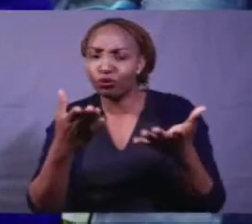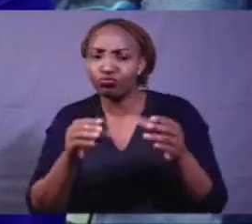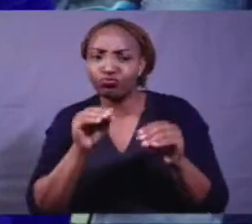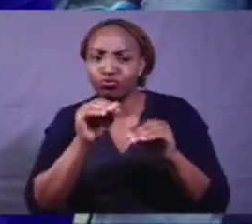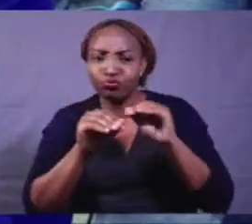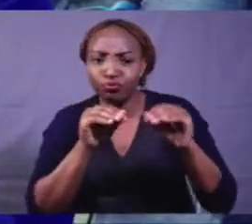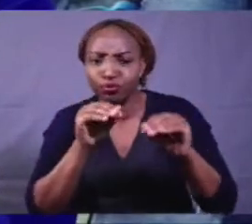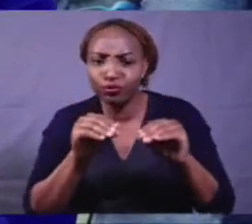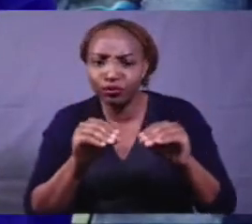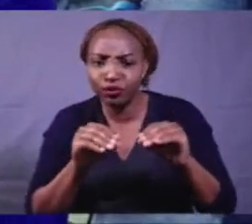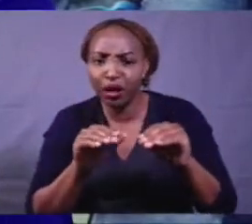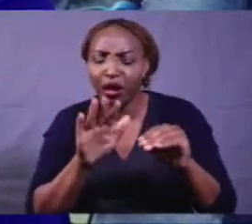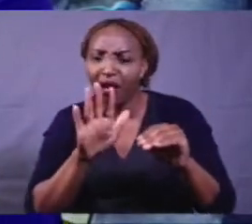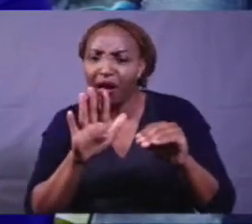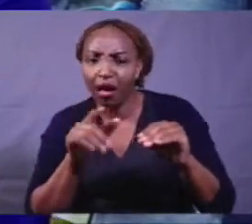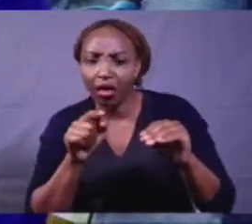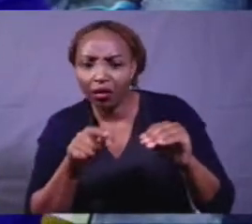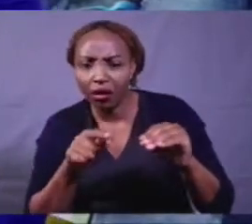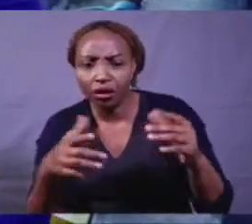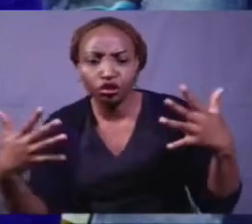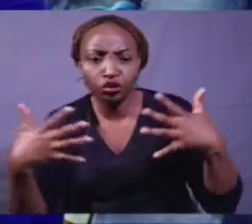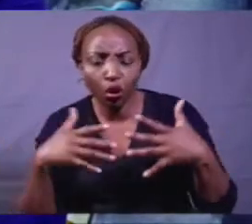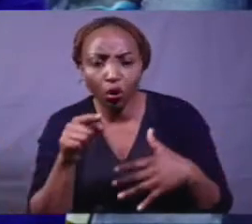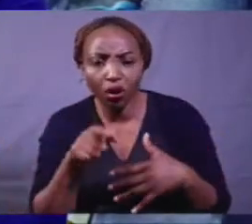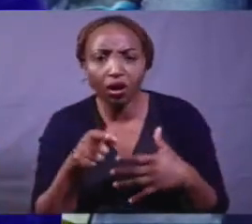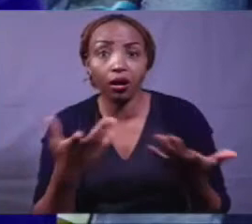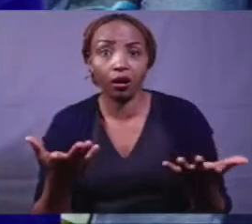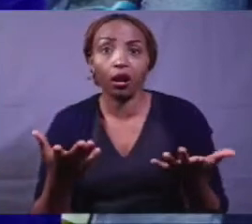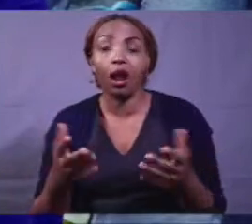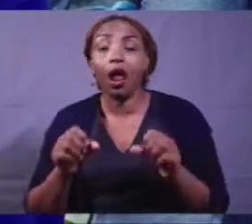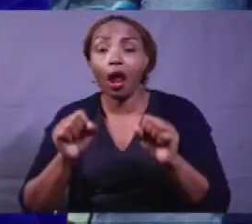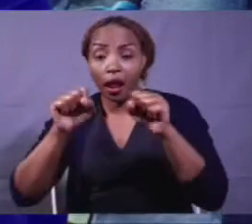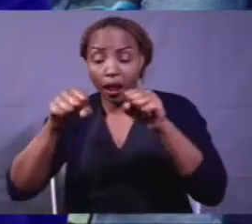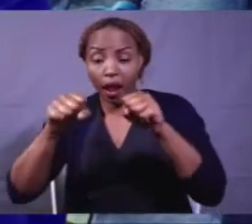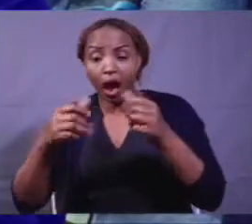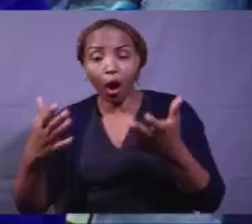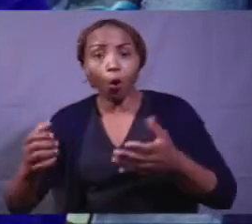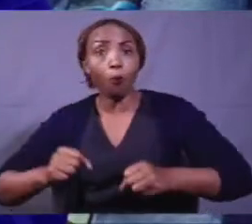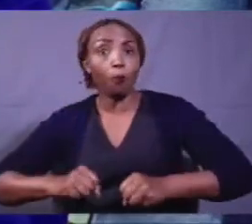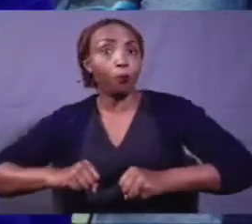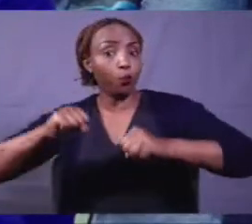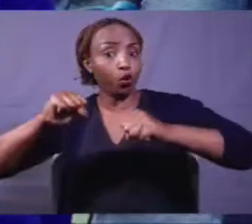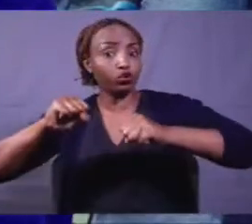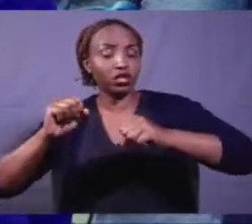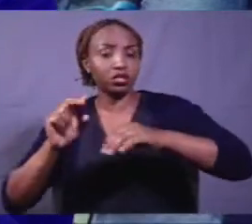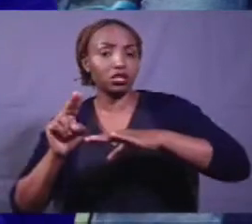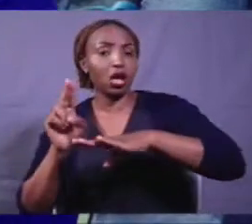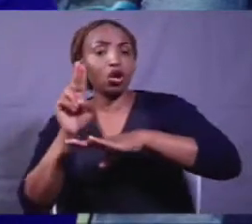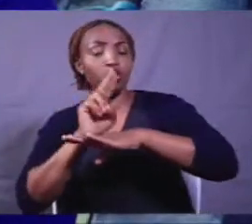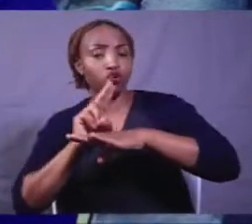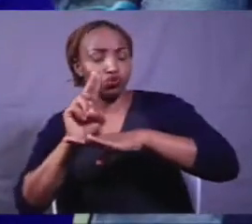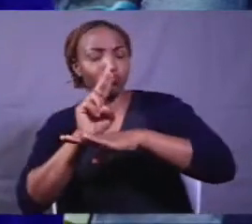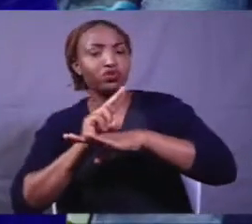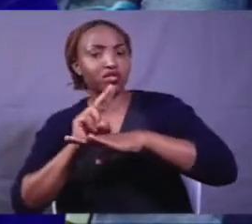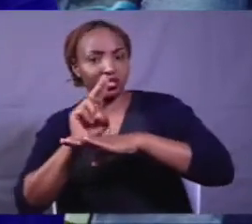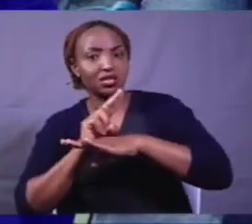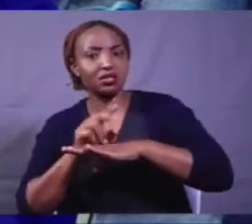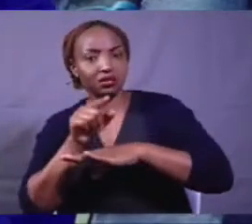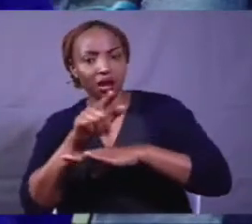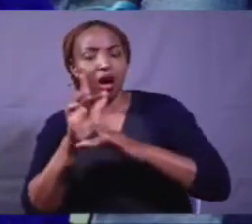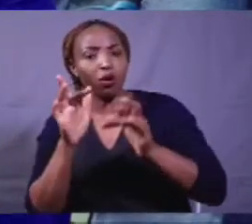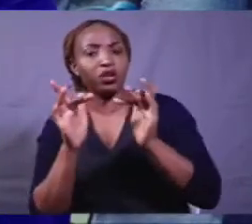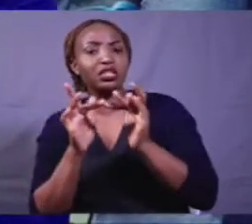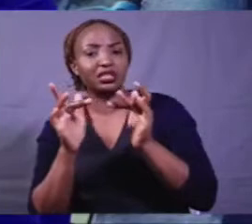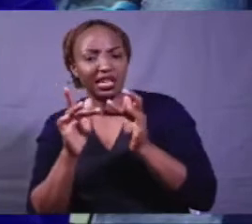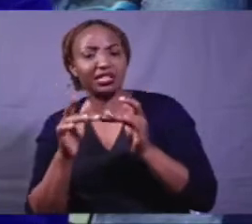what? Employers are actually using social media to try and discover the type of person that you are. So